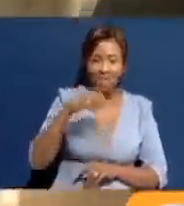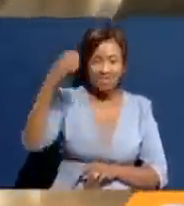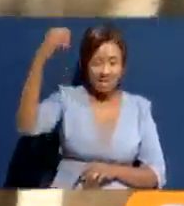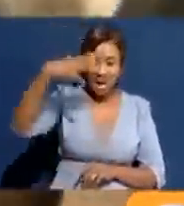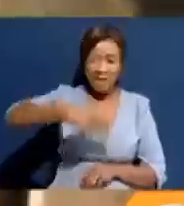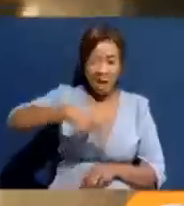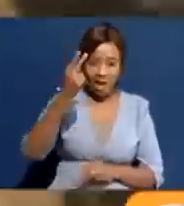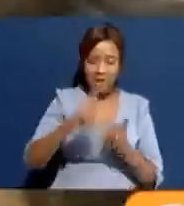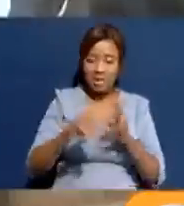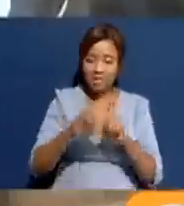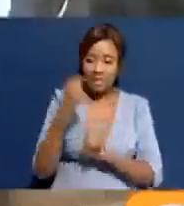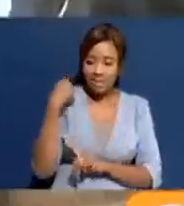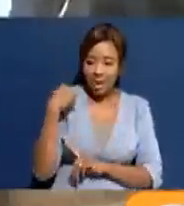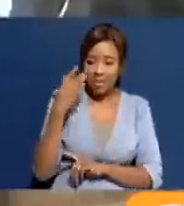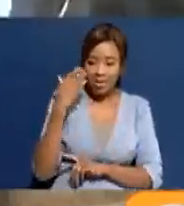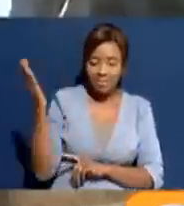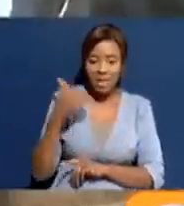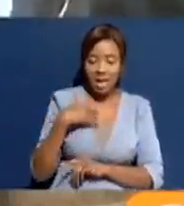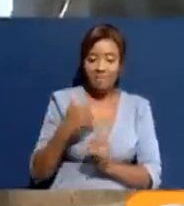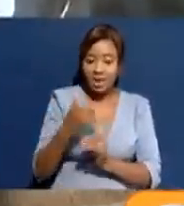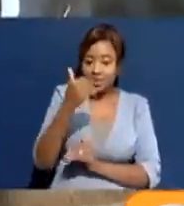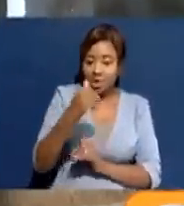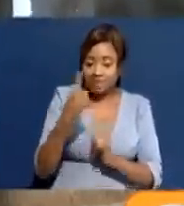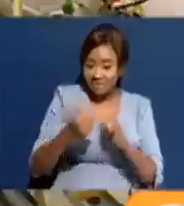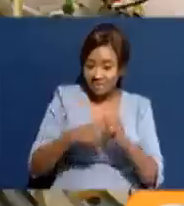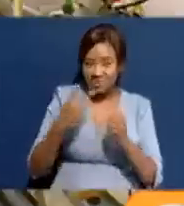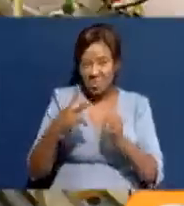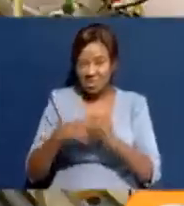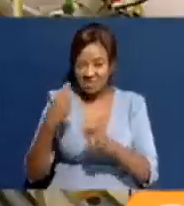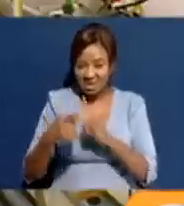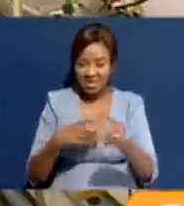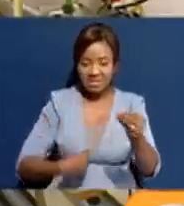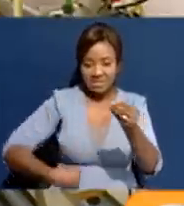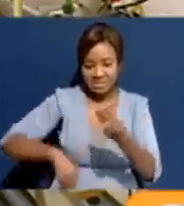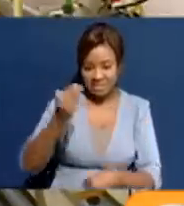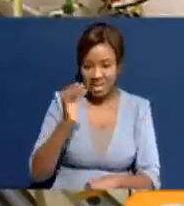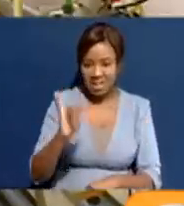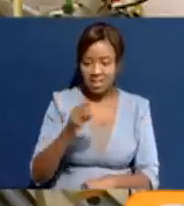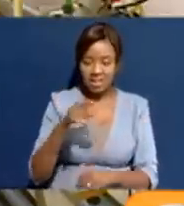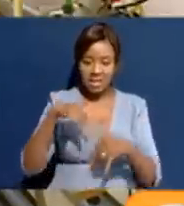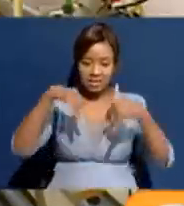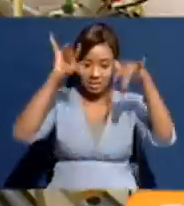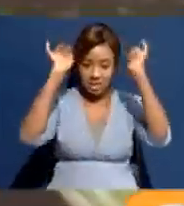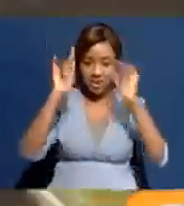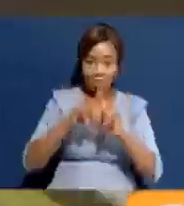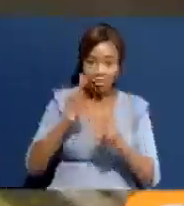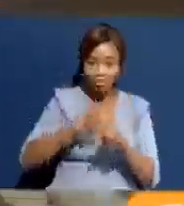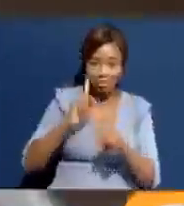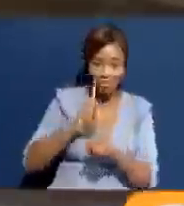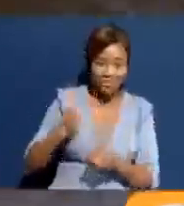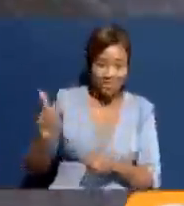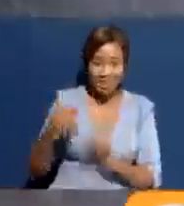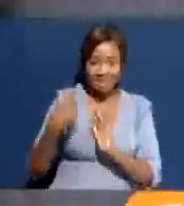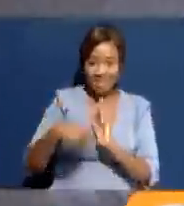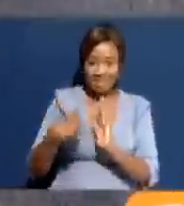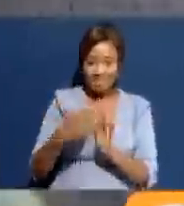normally sold after 6 or 7 years of producing milk. By incorporating automated milking machines, the farm gets